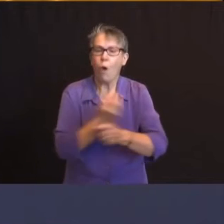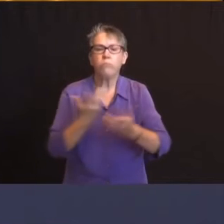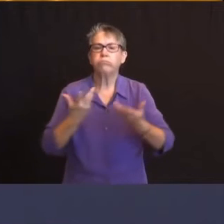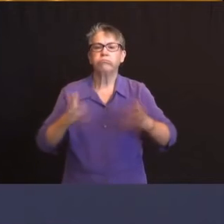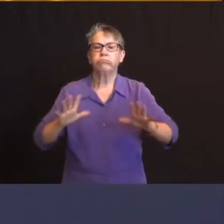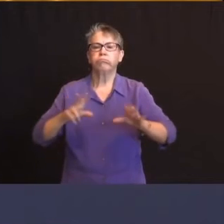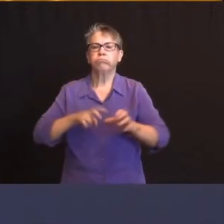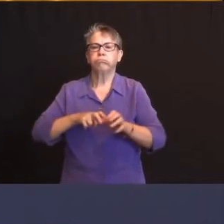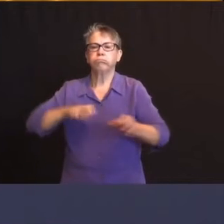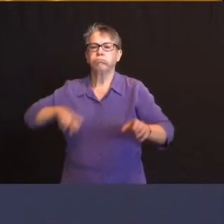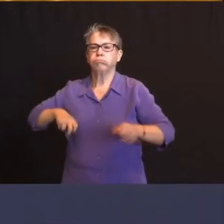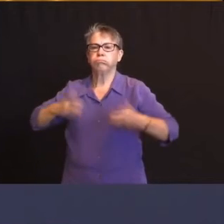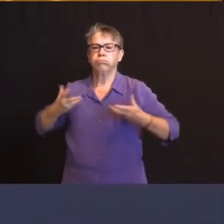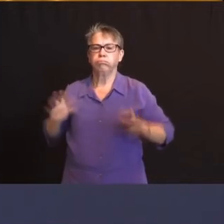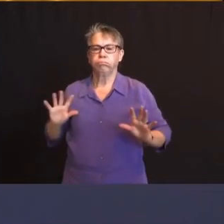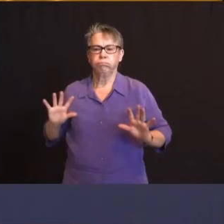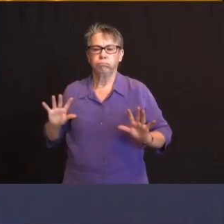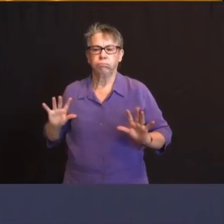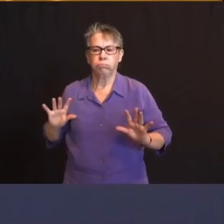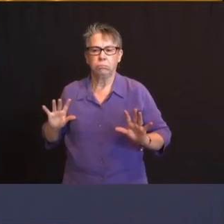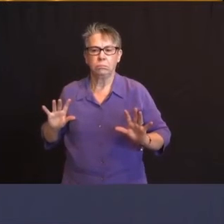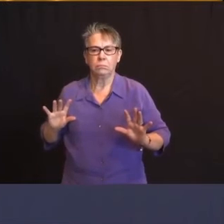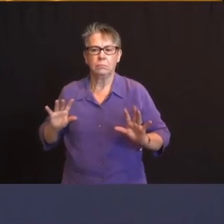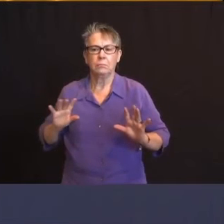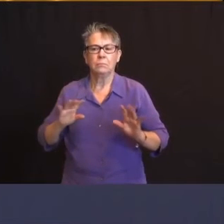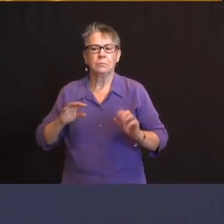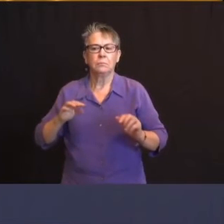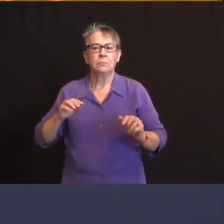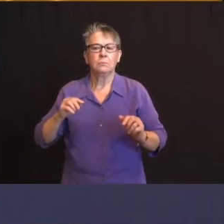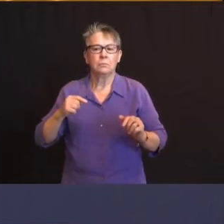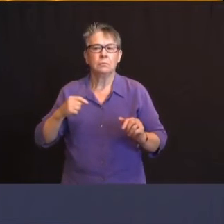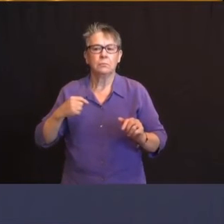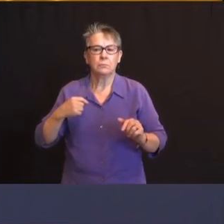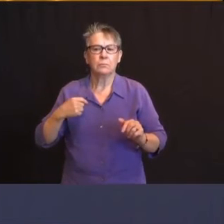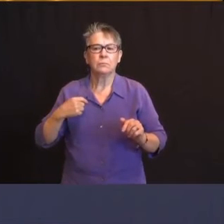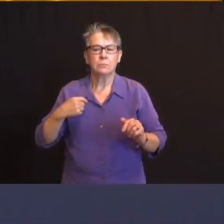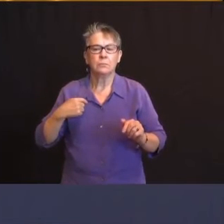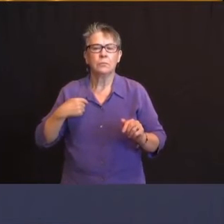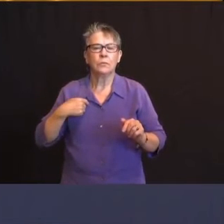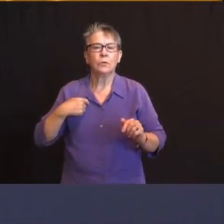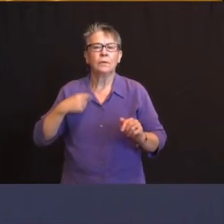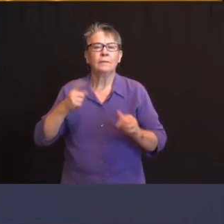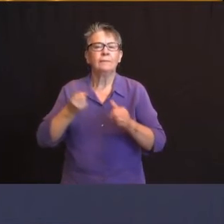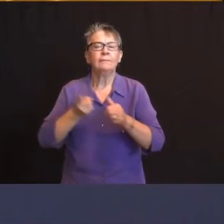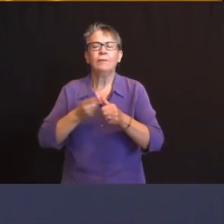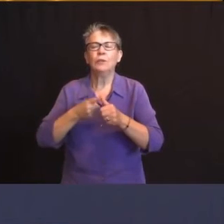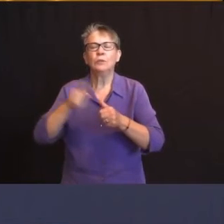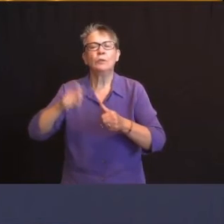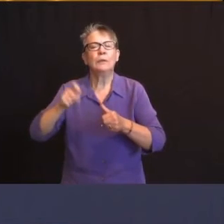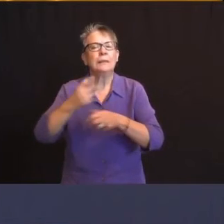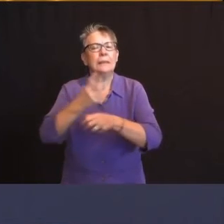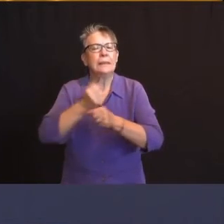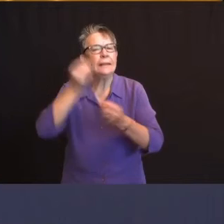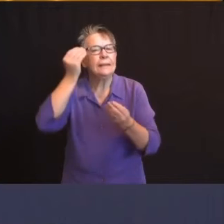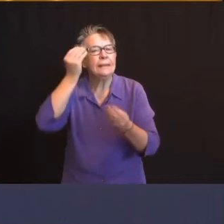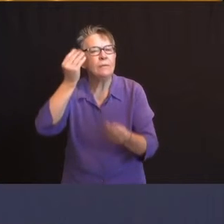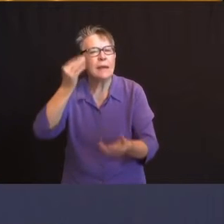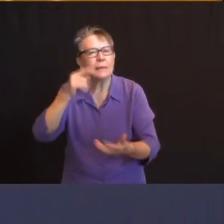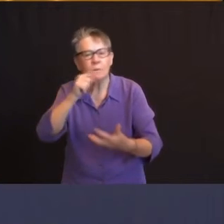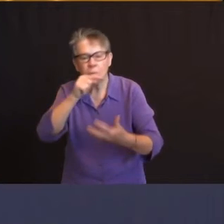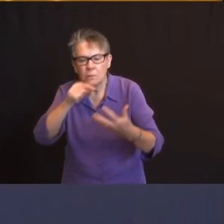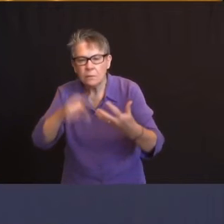data in. Ed, you may want to just spend a second. We talked about kicking the tires based on everything we've